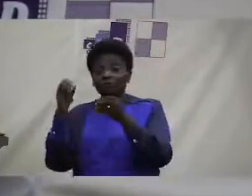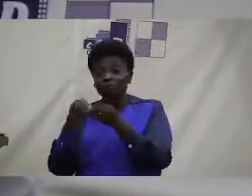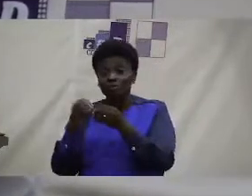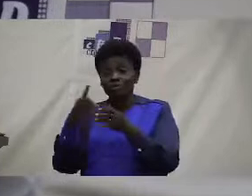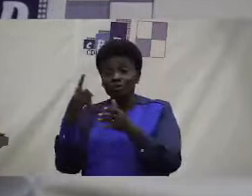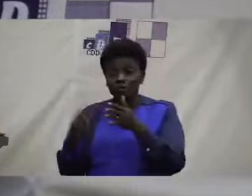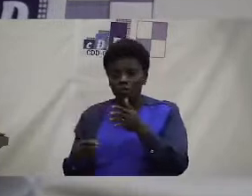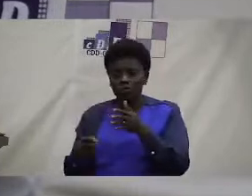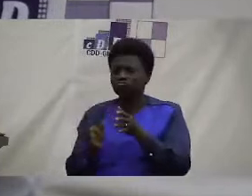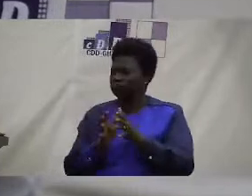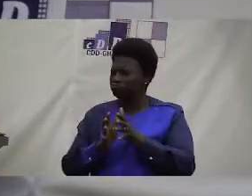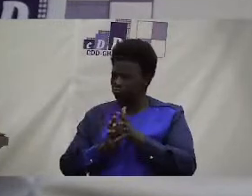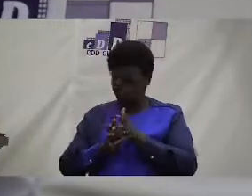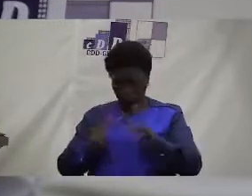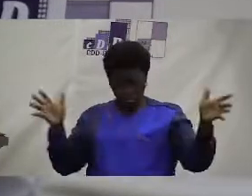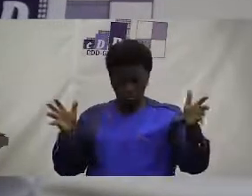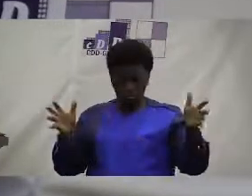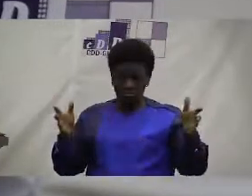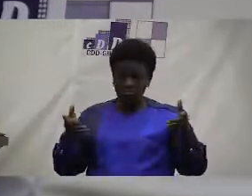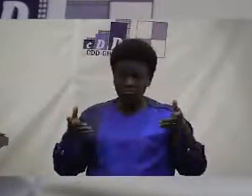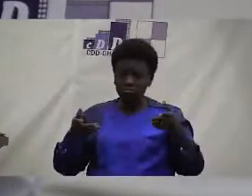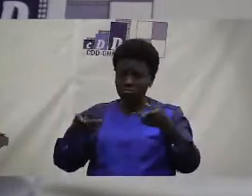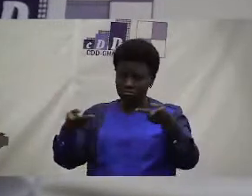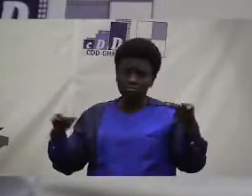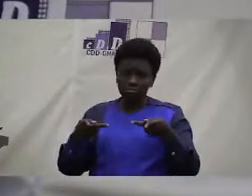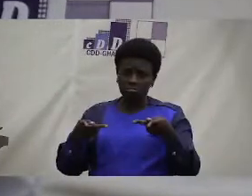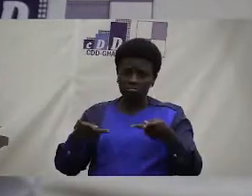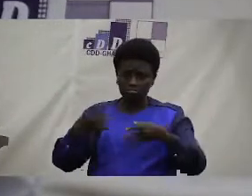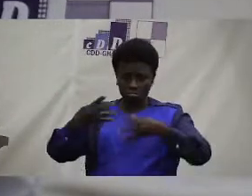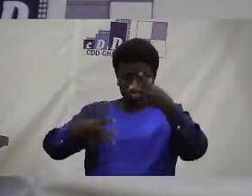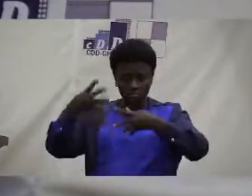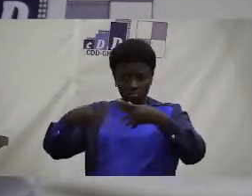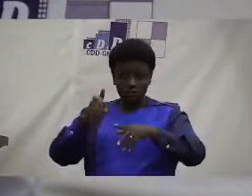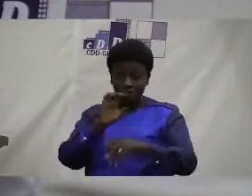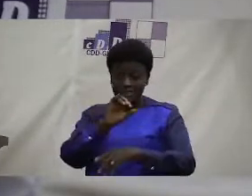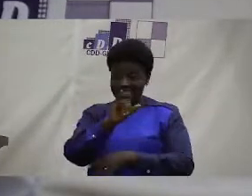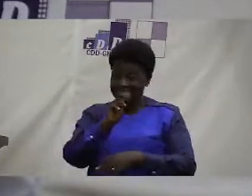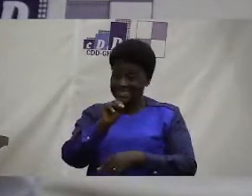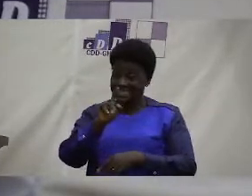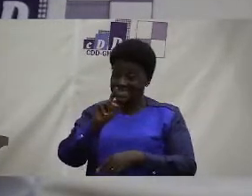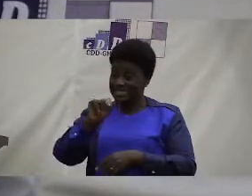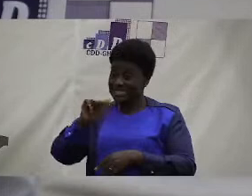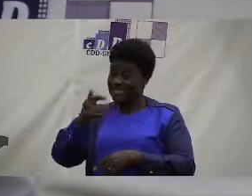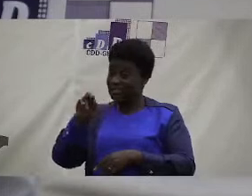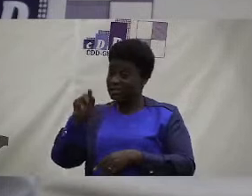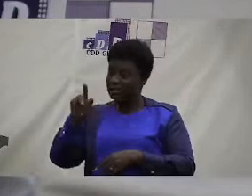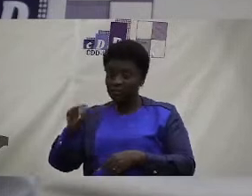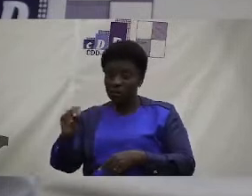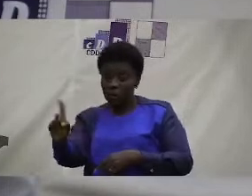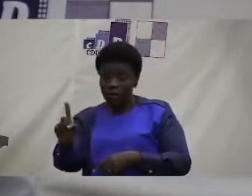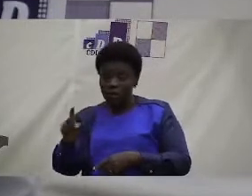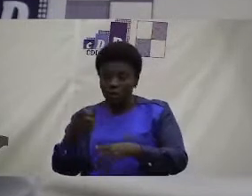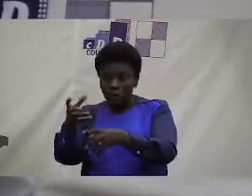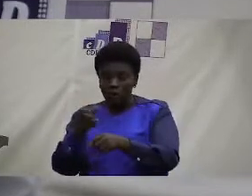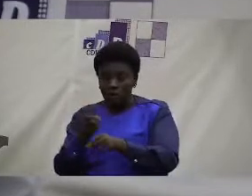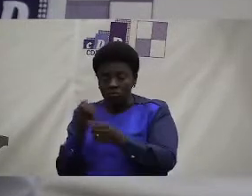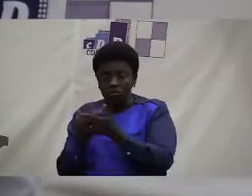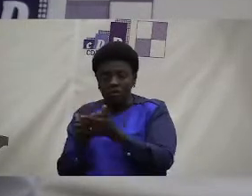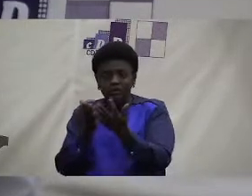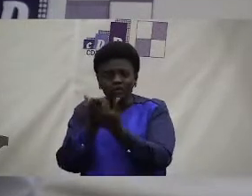bully platform on Instagram. But that platform does not receive money